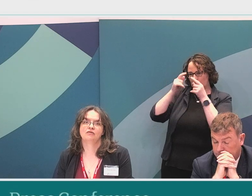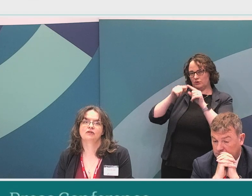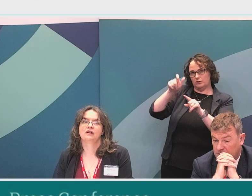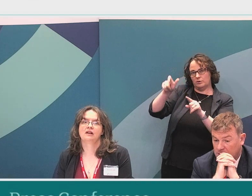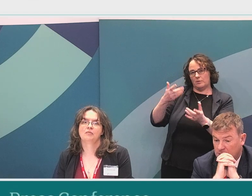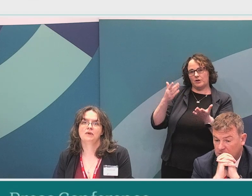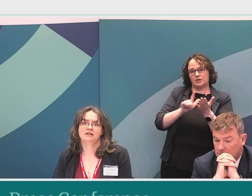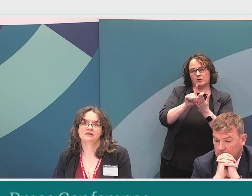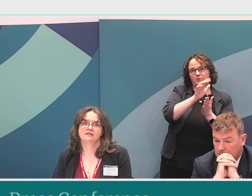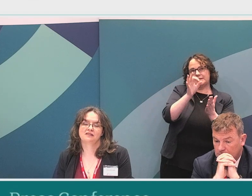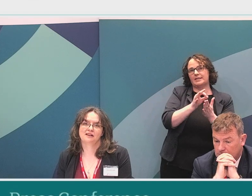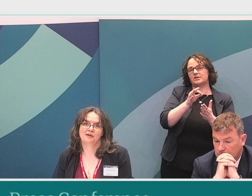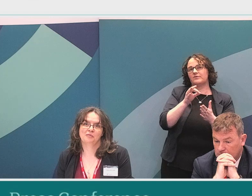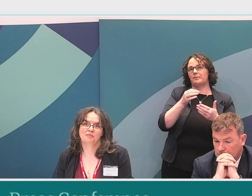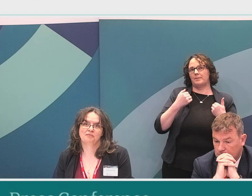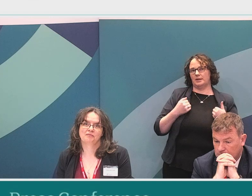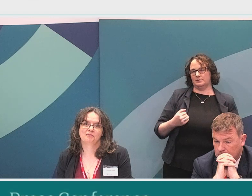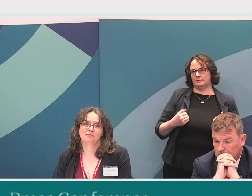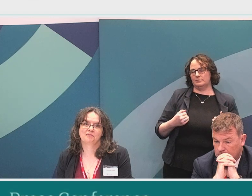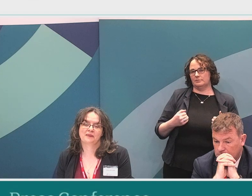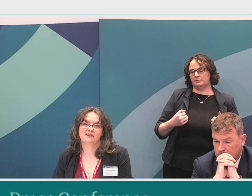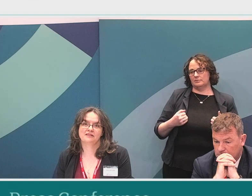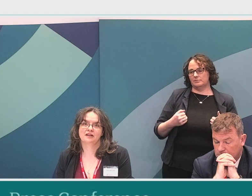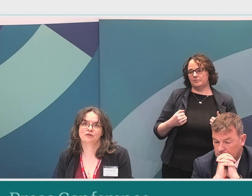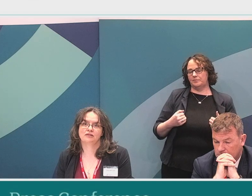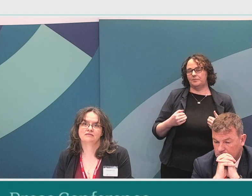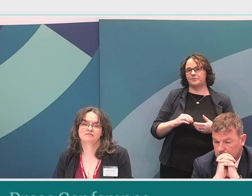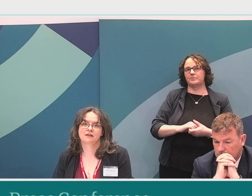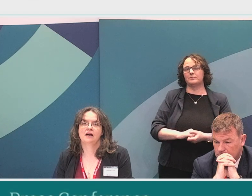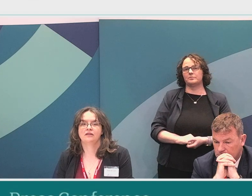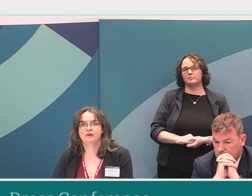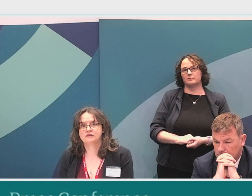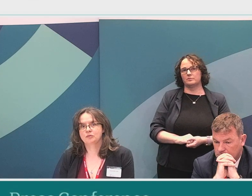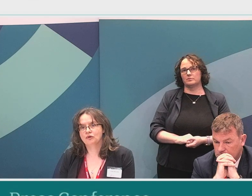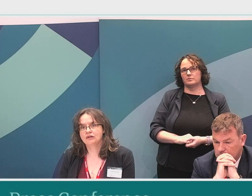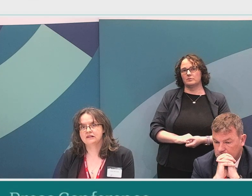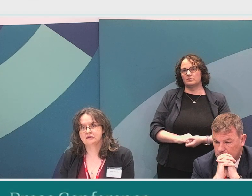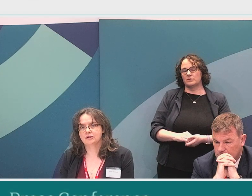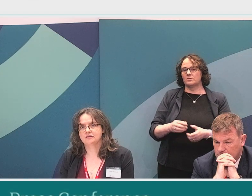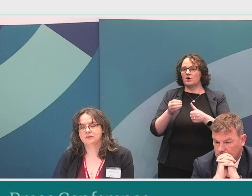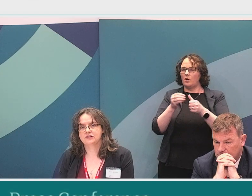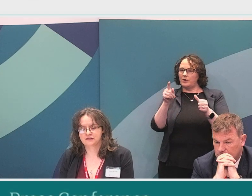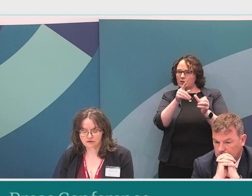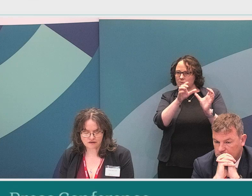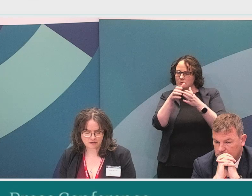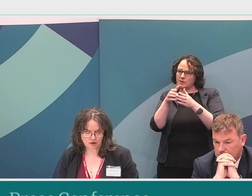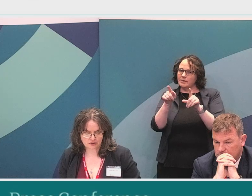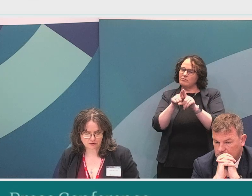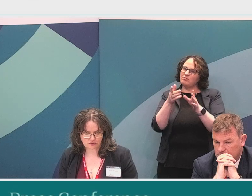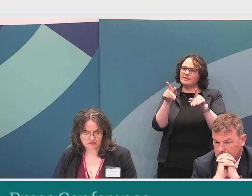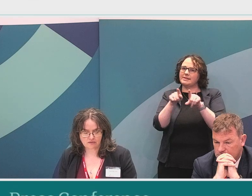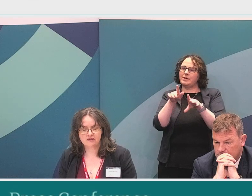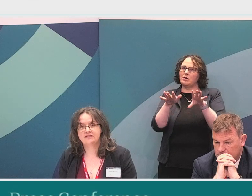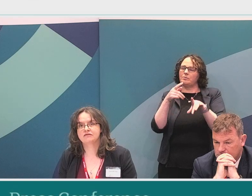of males in this category. And the rest are broadly similar, but it's just interesting to point out